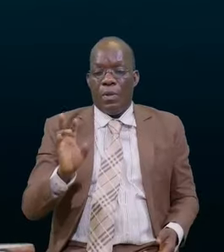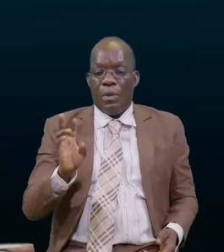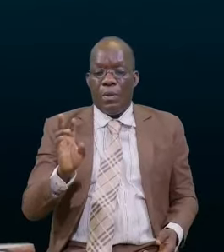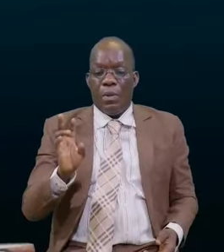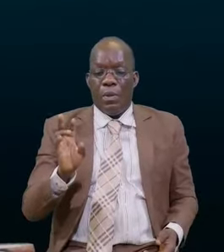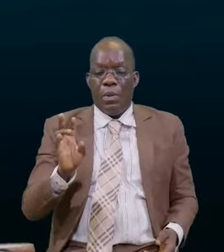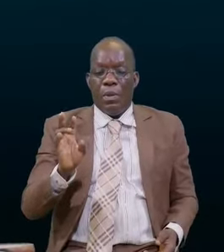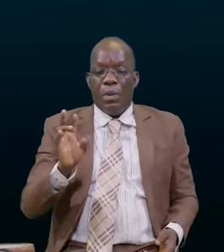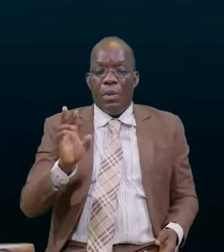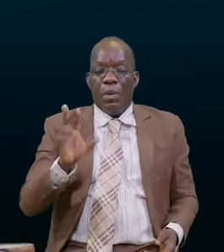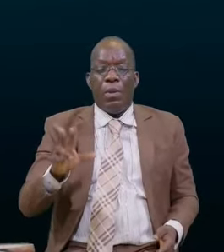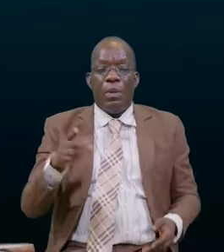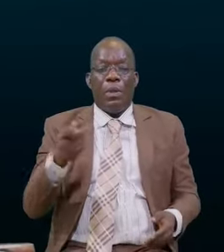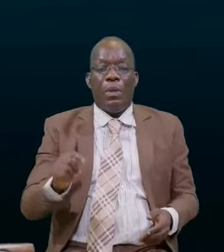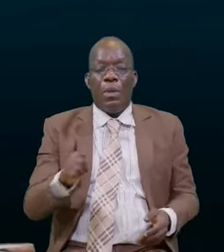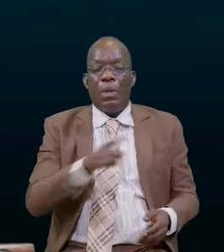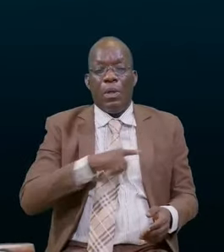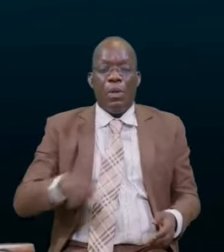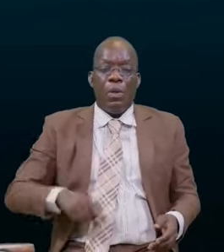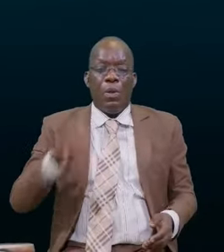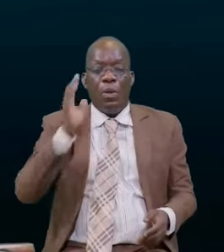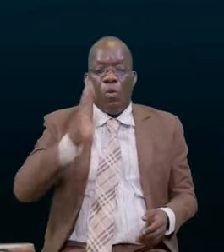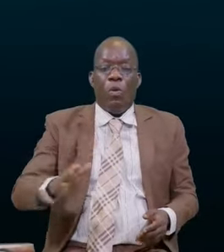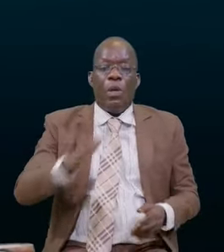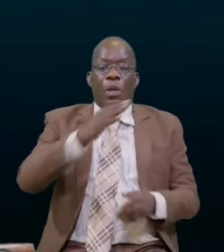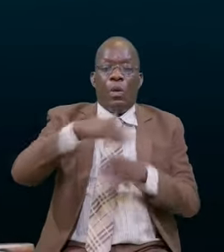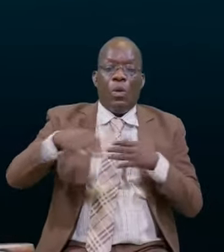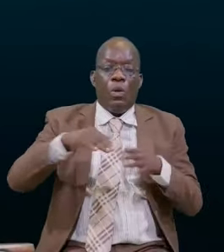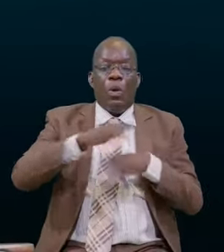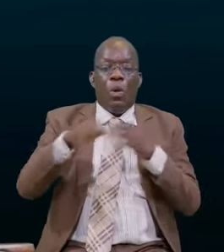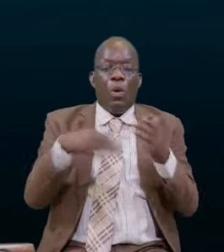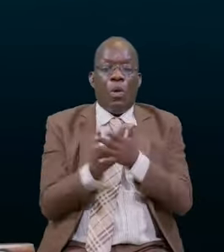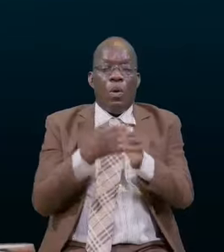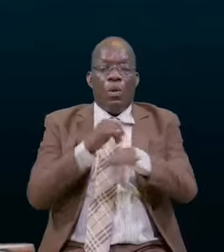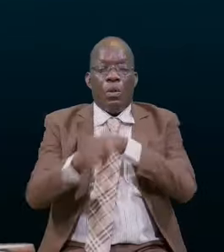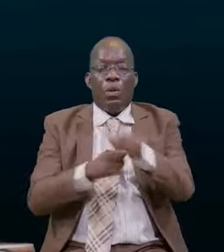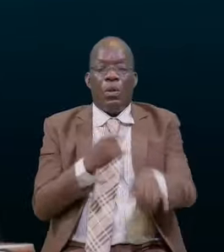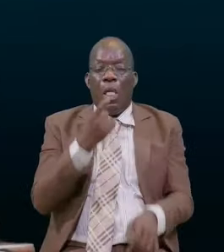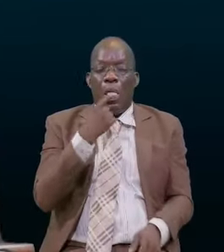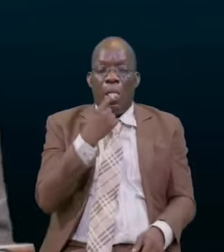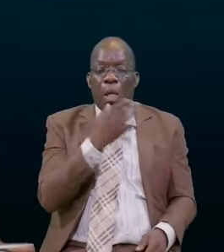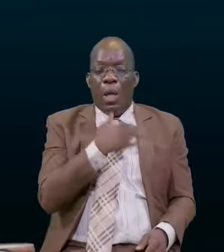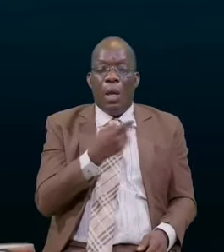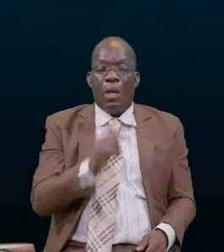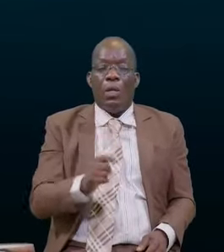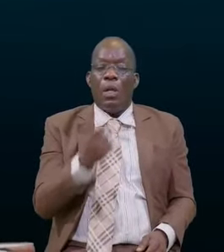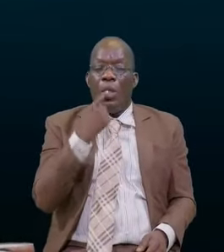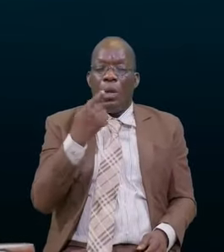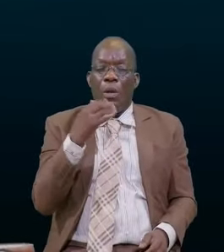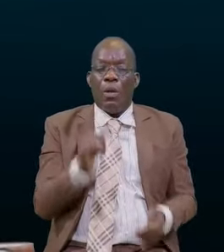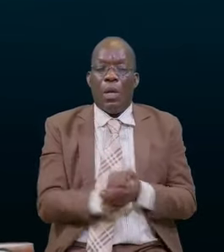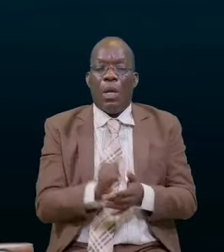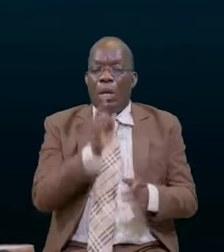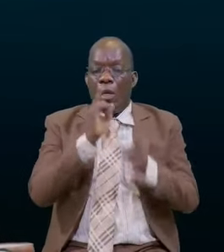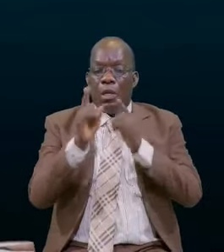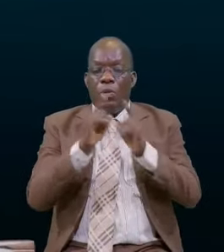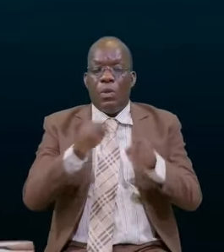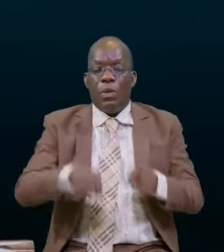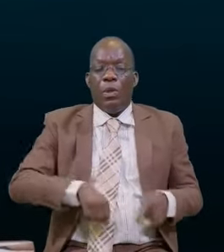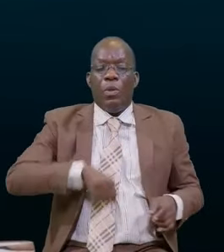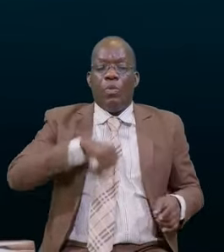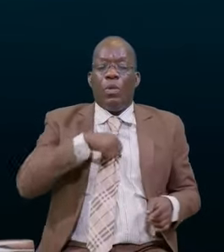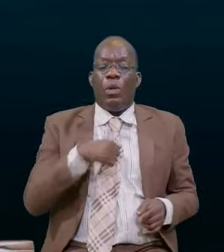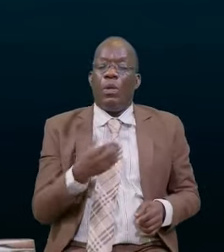off all the flattering lips and the tongue that speaketh proud things and it's also described as